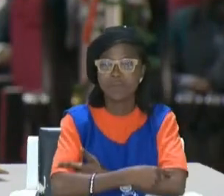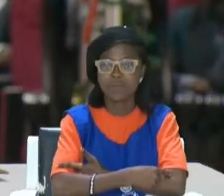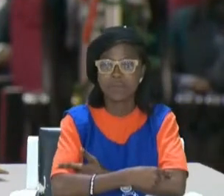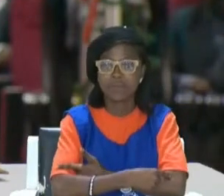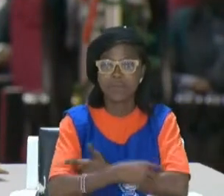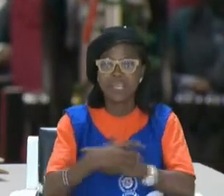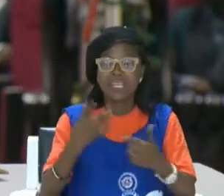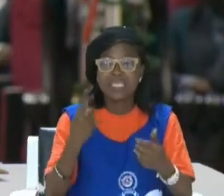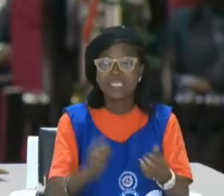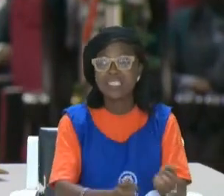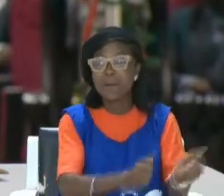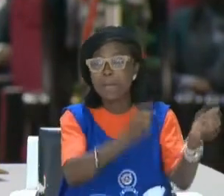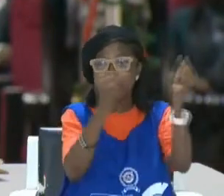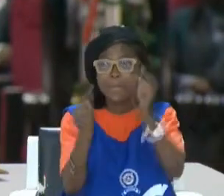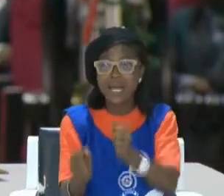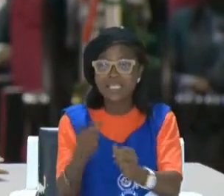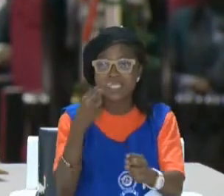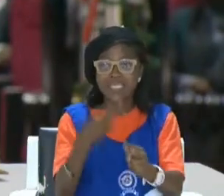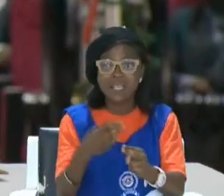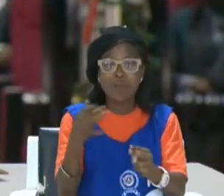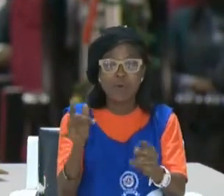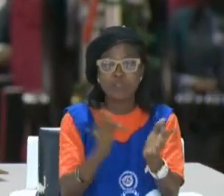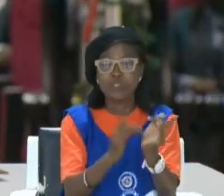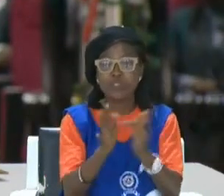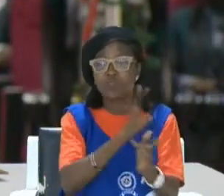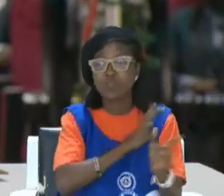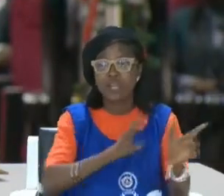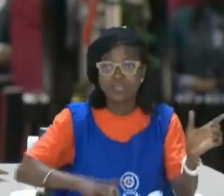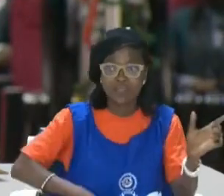In the mighty name of Jesus Christ,